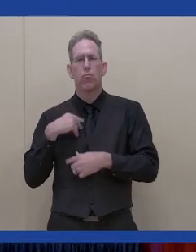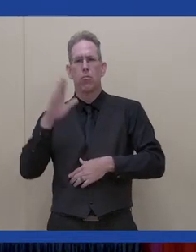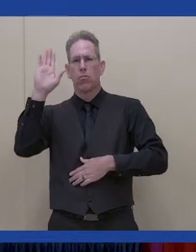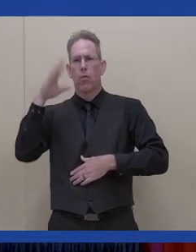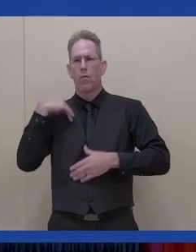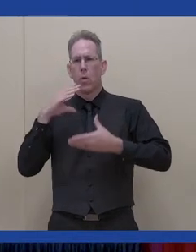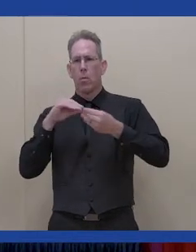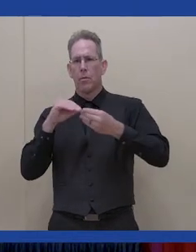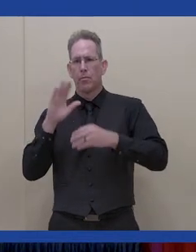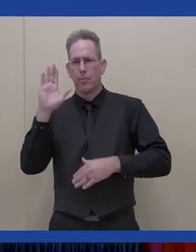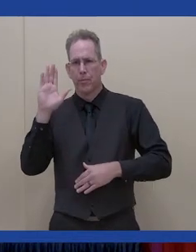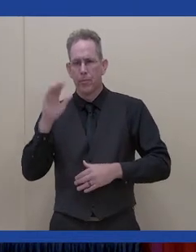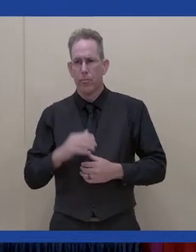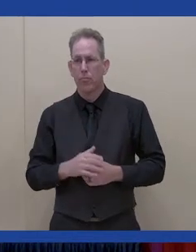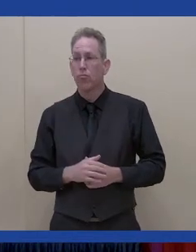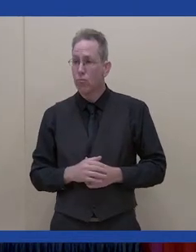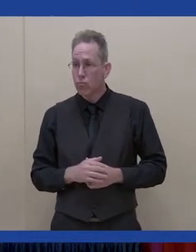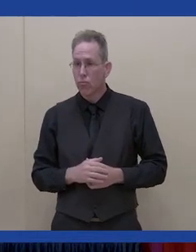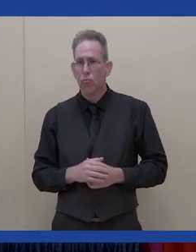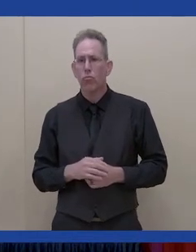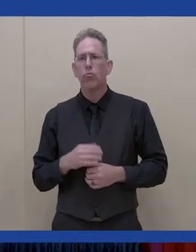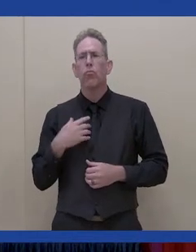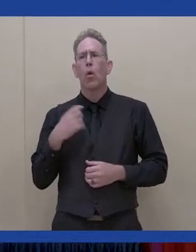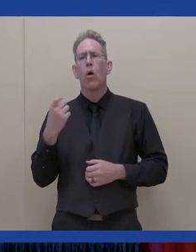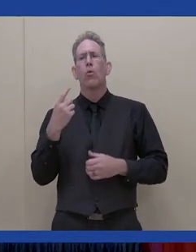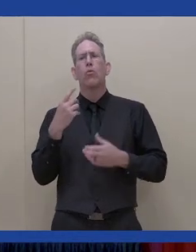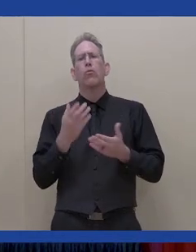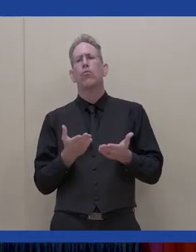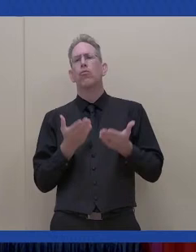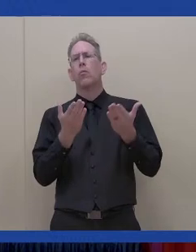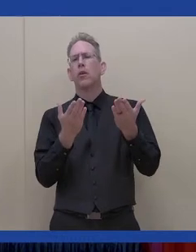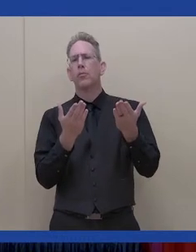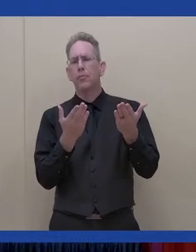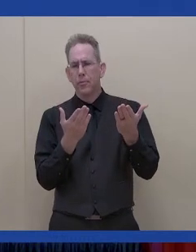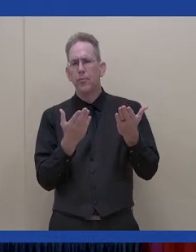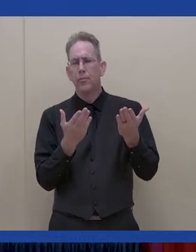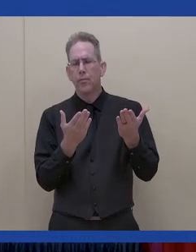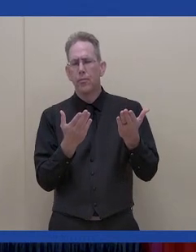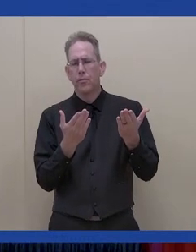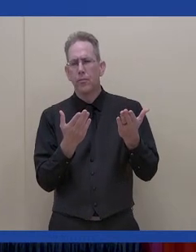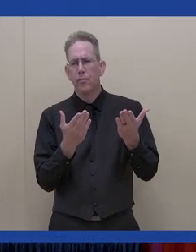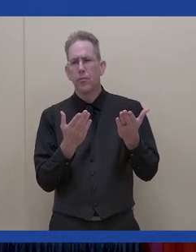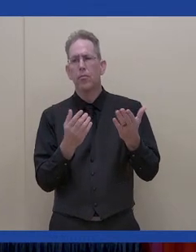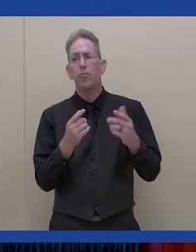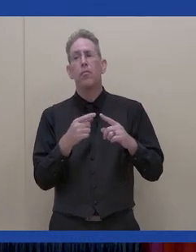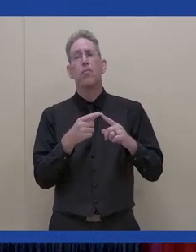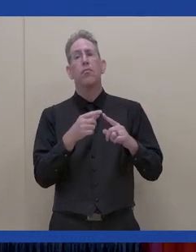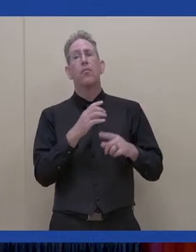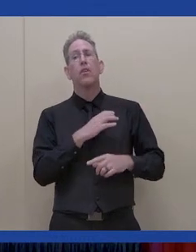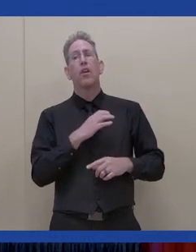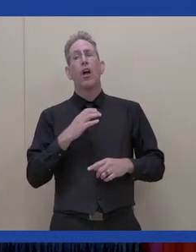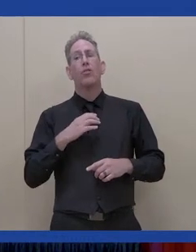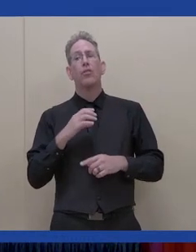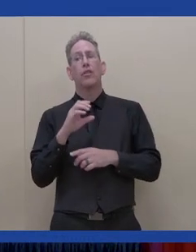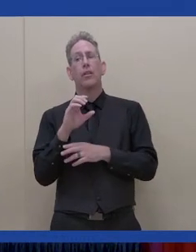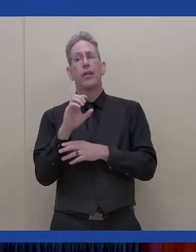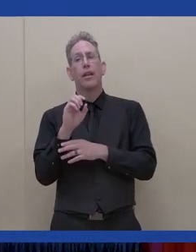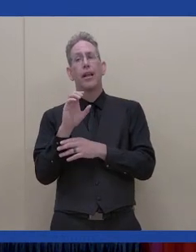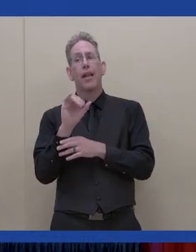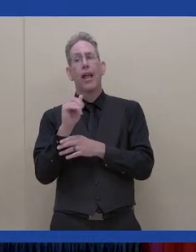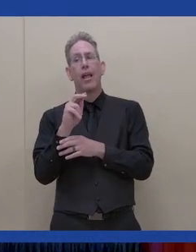got to do that. I would like to put in nomination the following slate: Councilors Kane, Carpenter, and